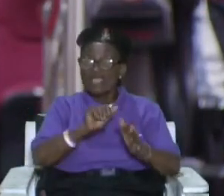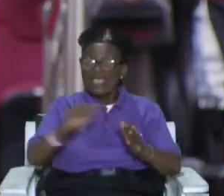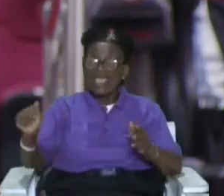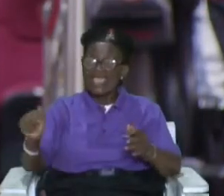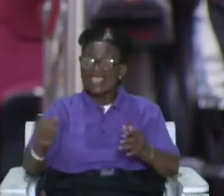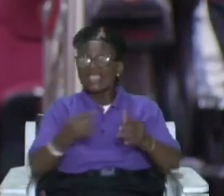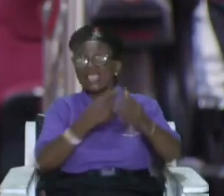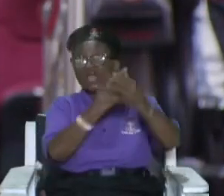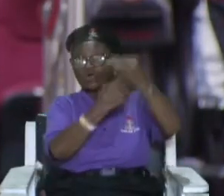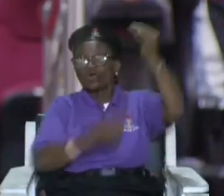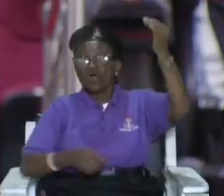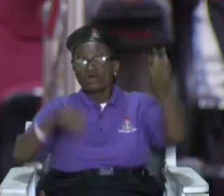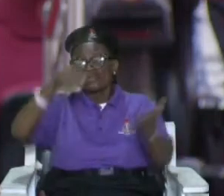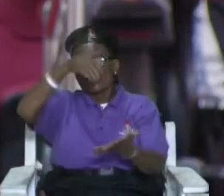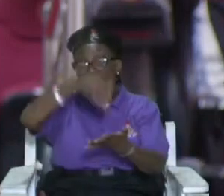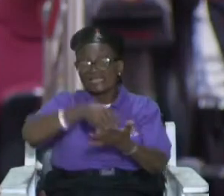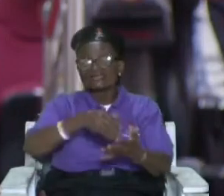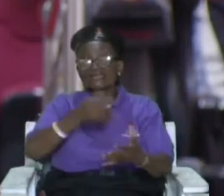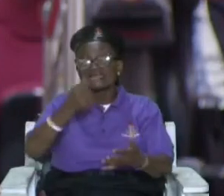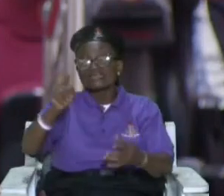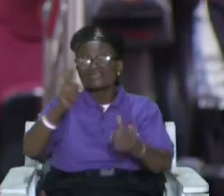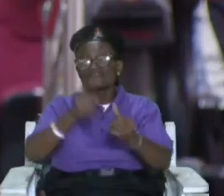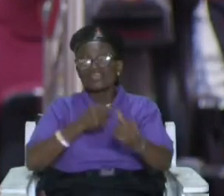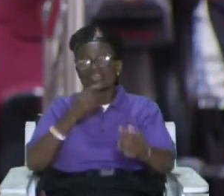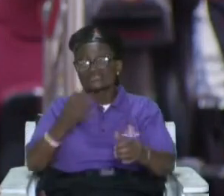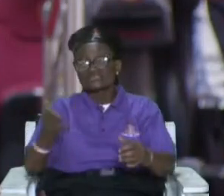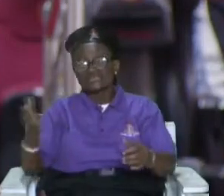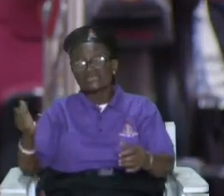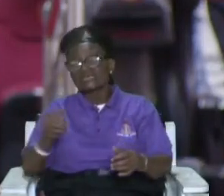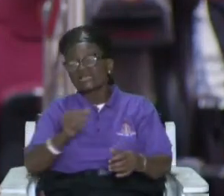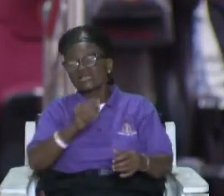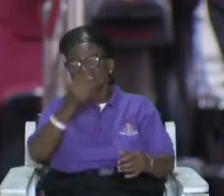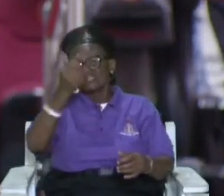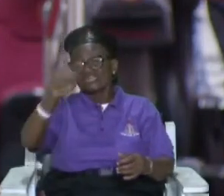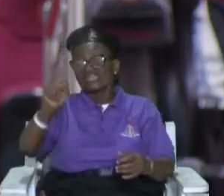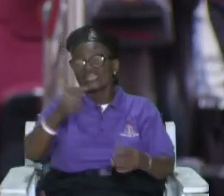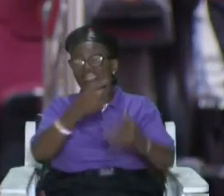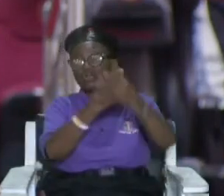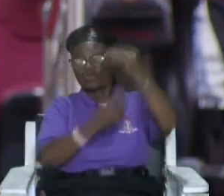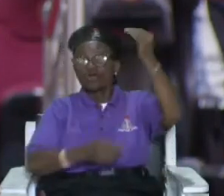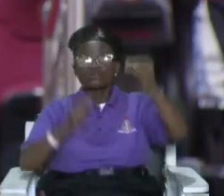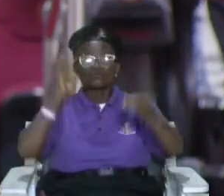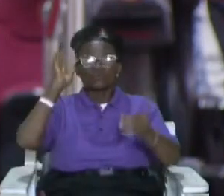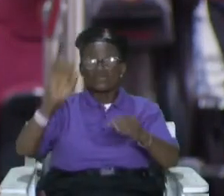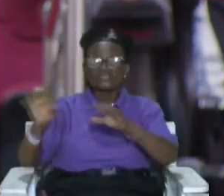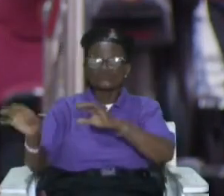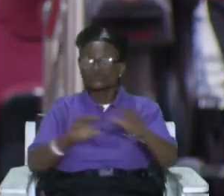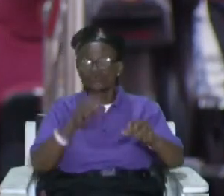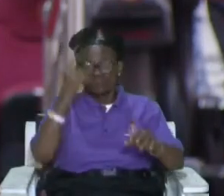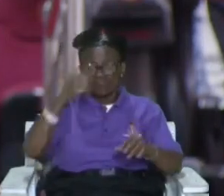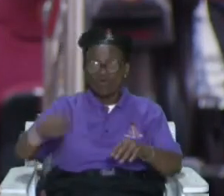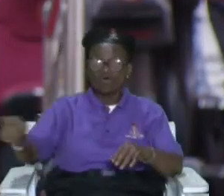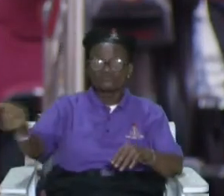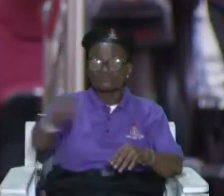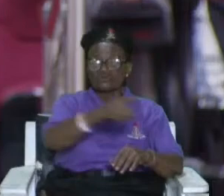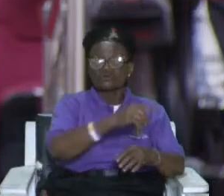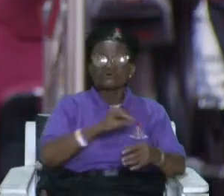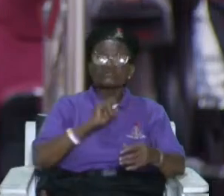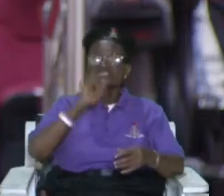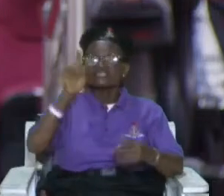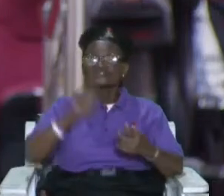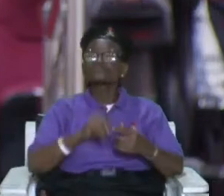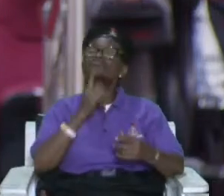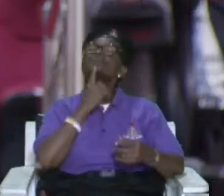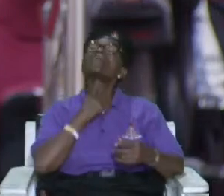The first thing the rod will do for you is to swallow the rods of your enemies.